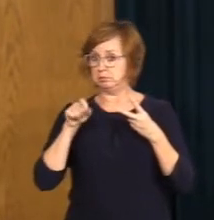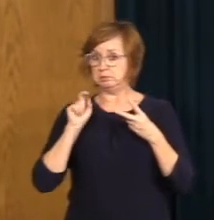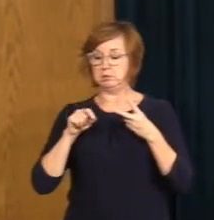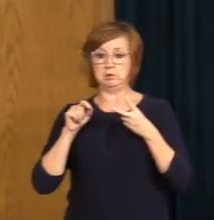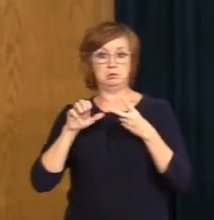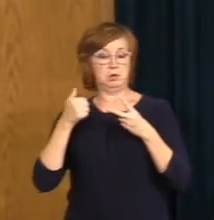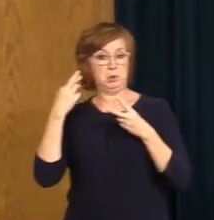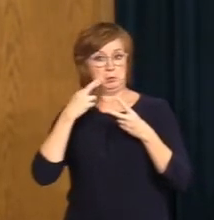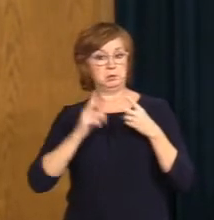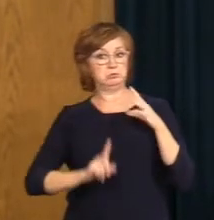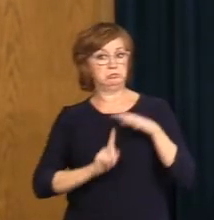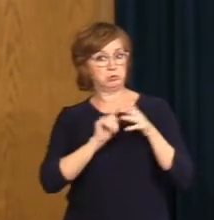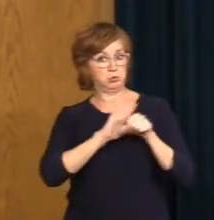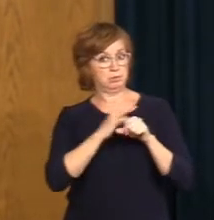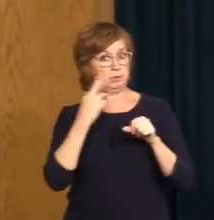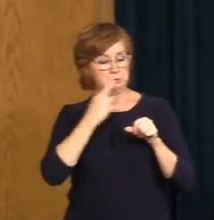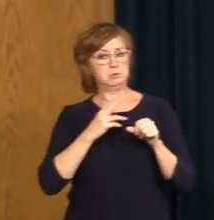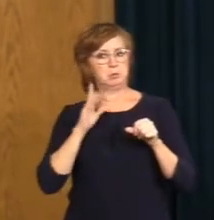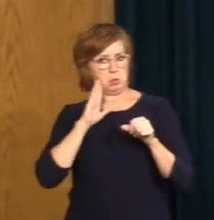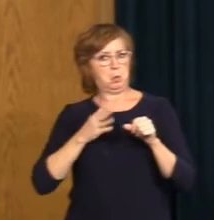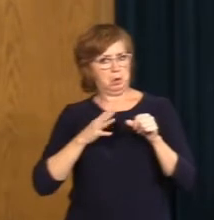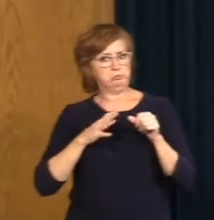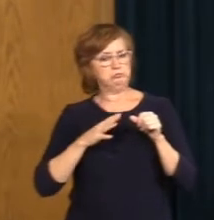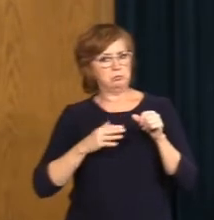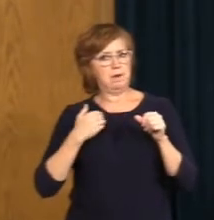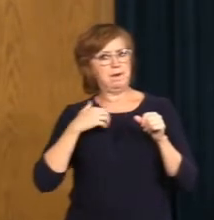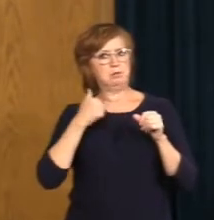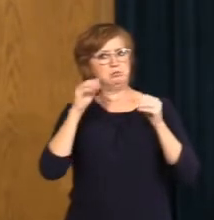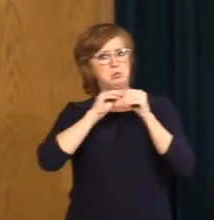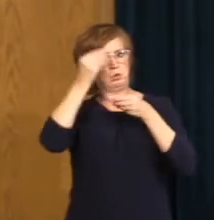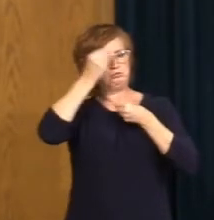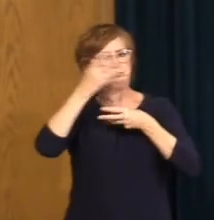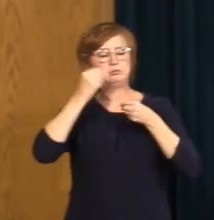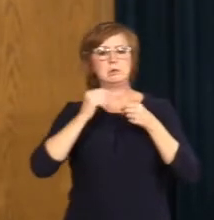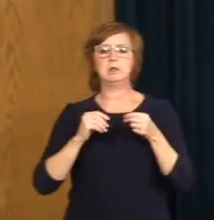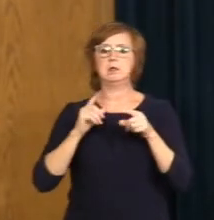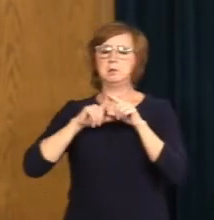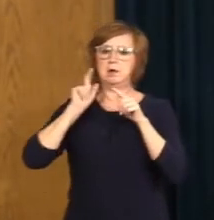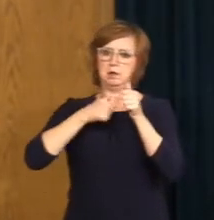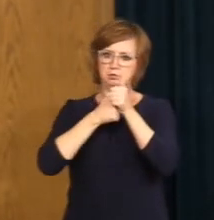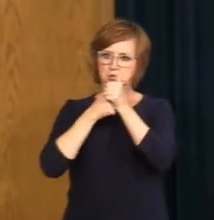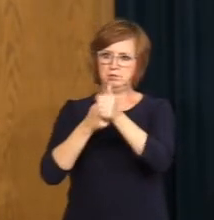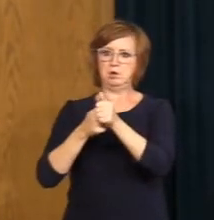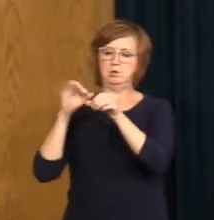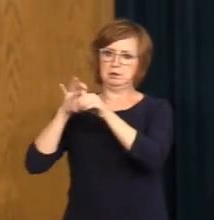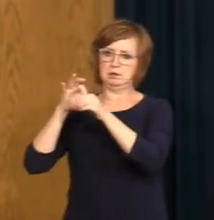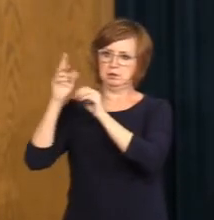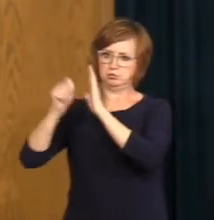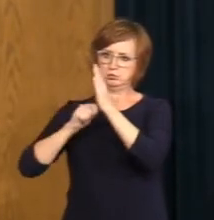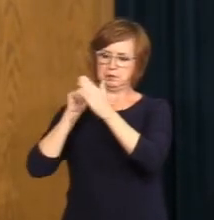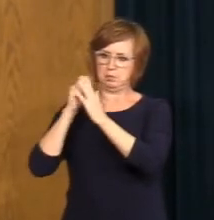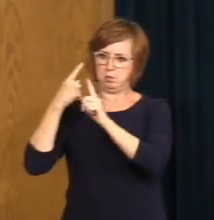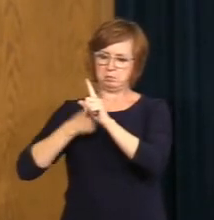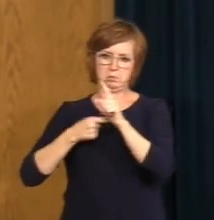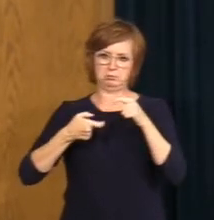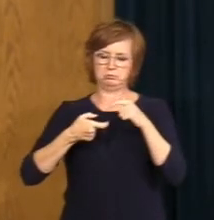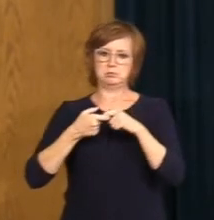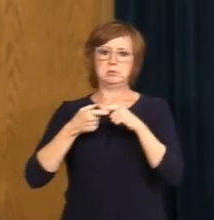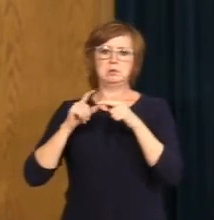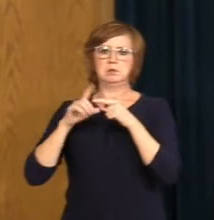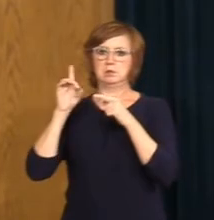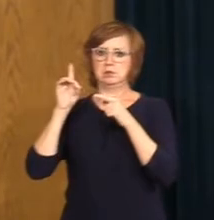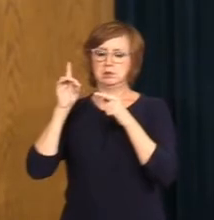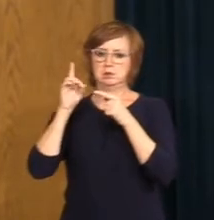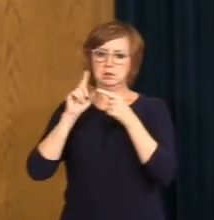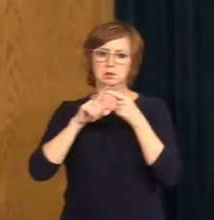by events. In accordance with the guidance of the election period, the Chief Medical Health Officer and the Ministry of Health can provide